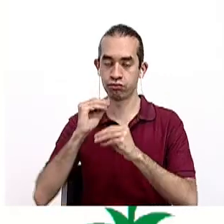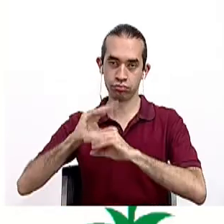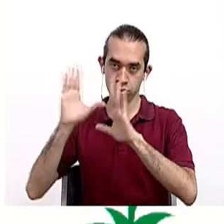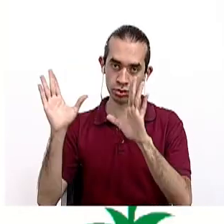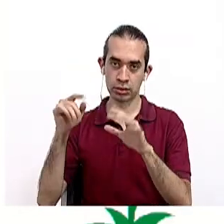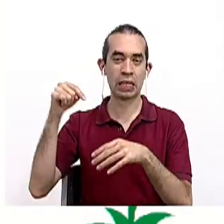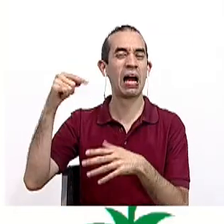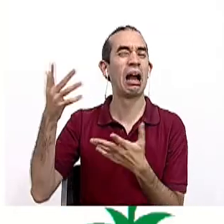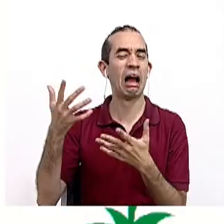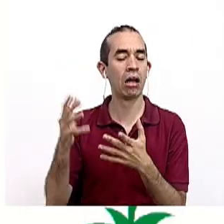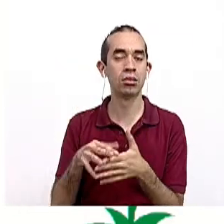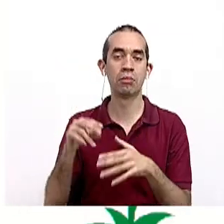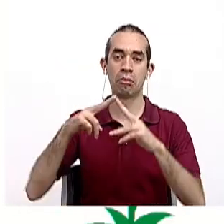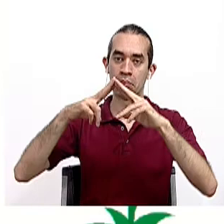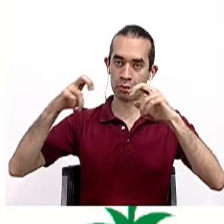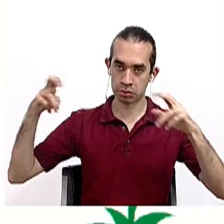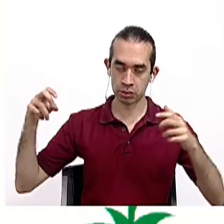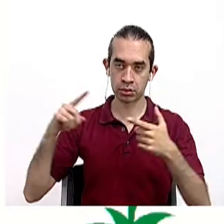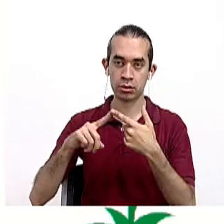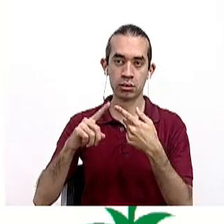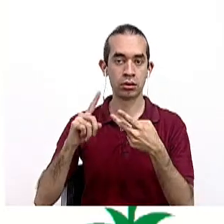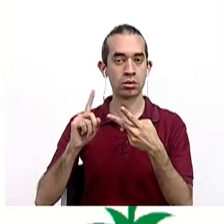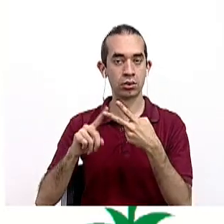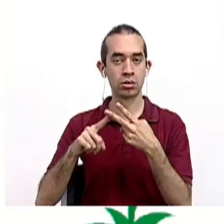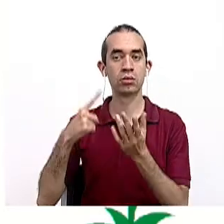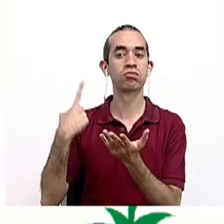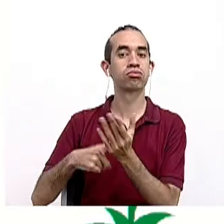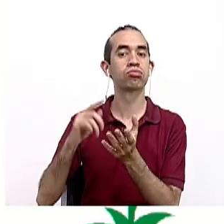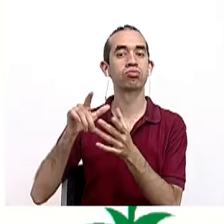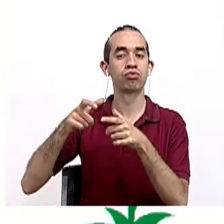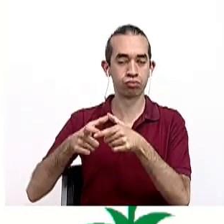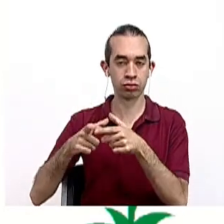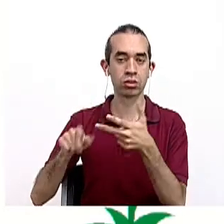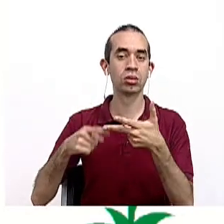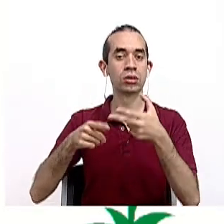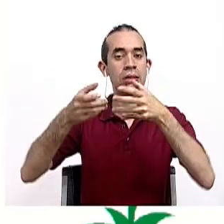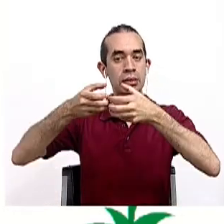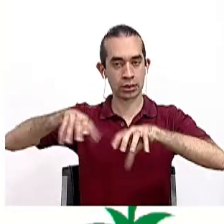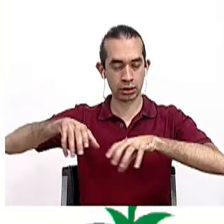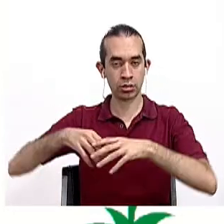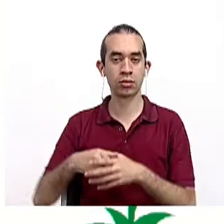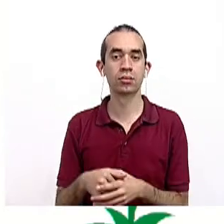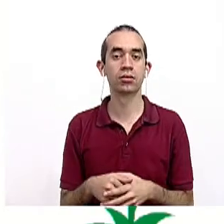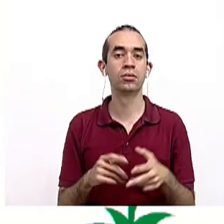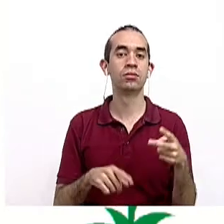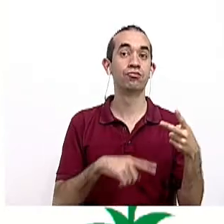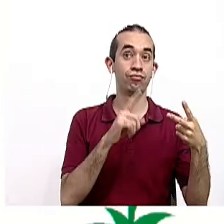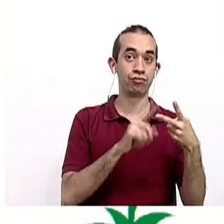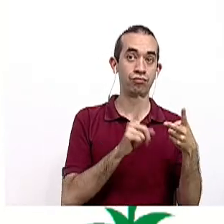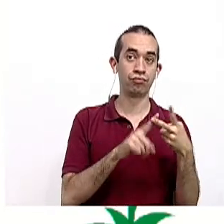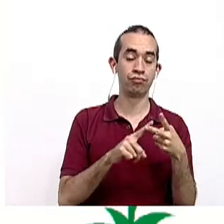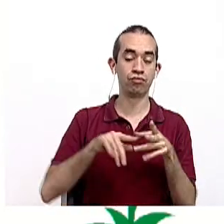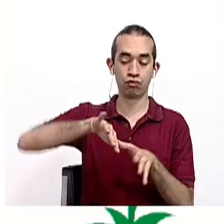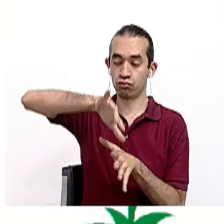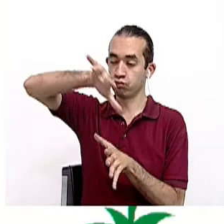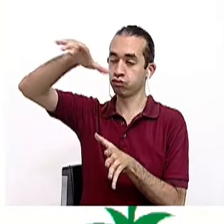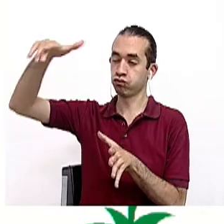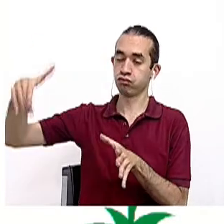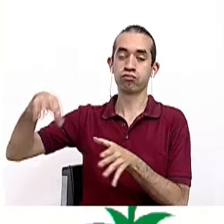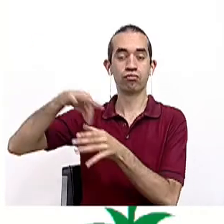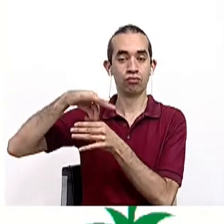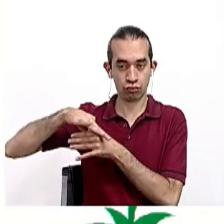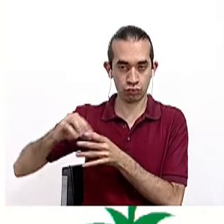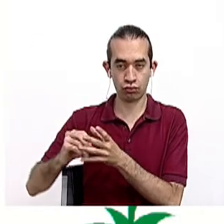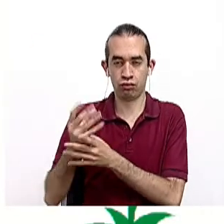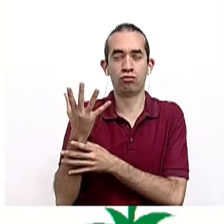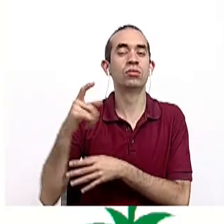which contains bacon, sausage, and an egg. What do most tomatoes grown in greenhouses require, and what does